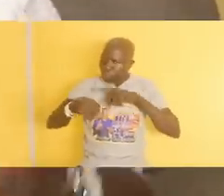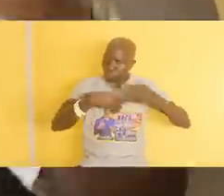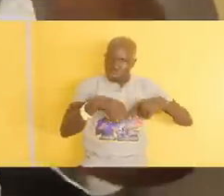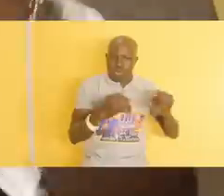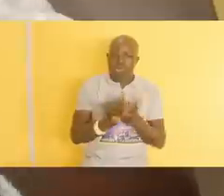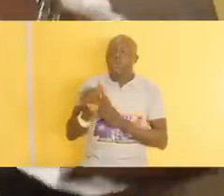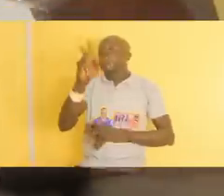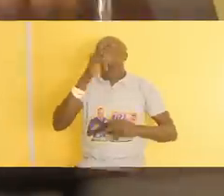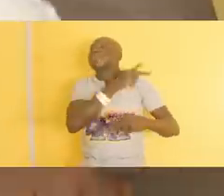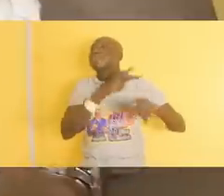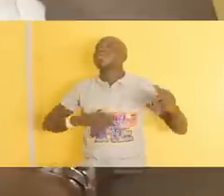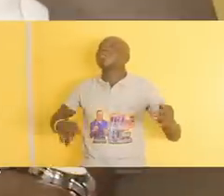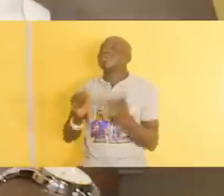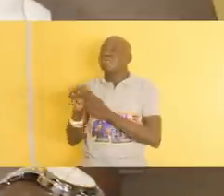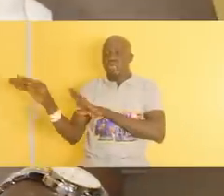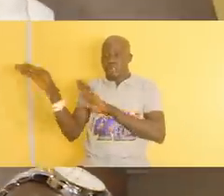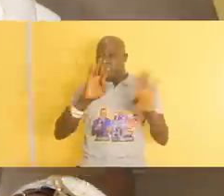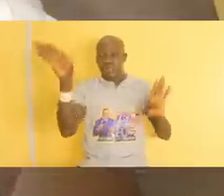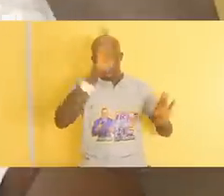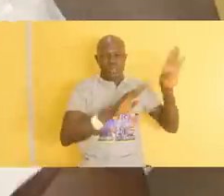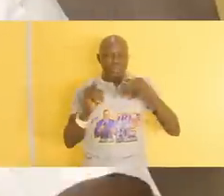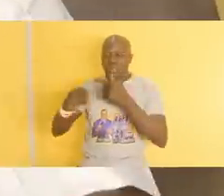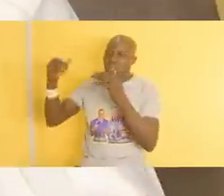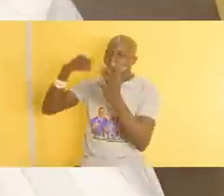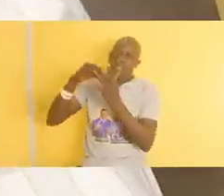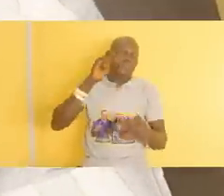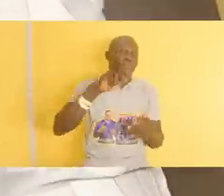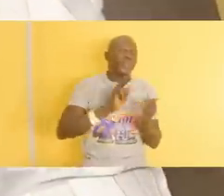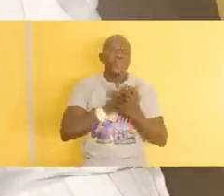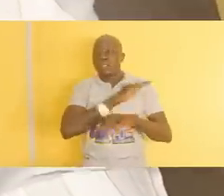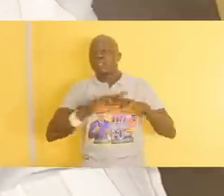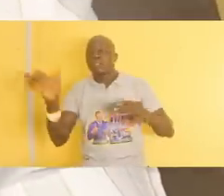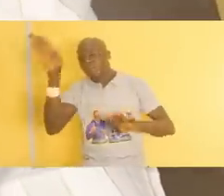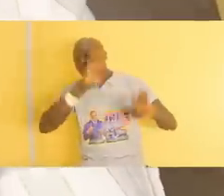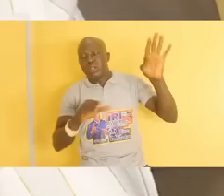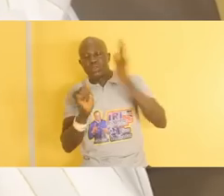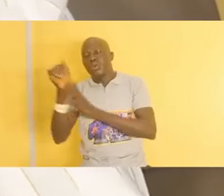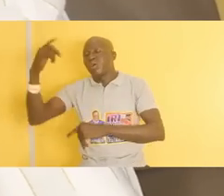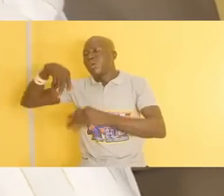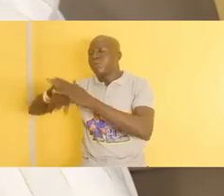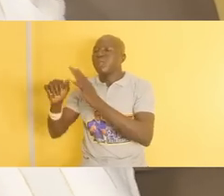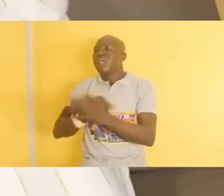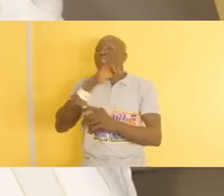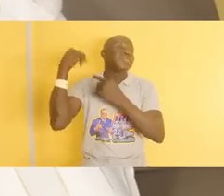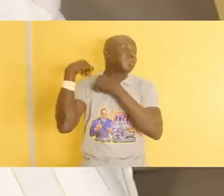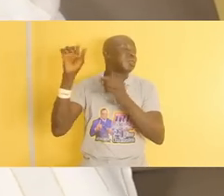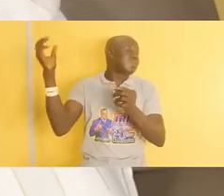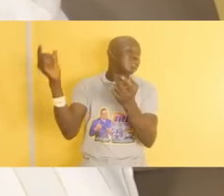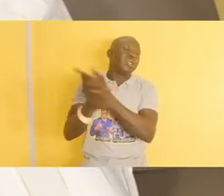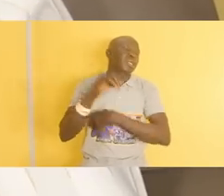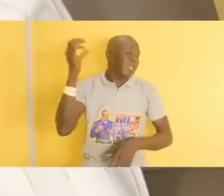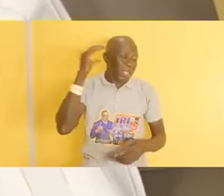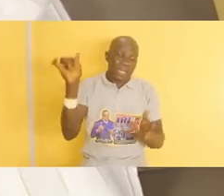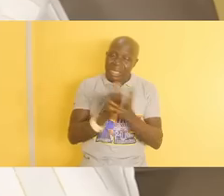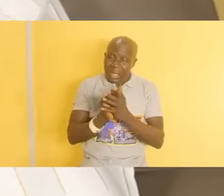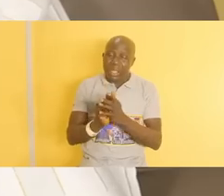want him to go oba bi ti e ni gbo wu ti king that him that waste word o go wo lo buru ju battle of concubine o jo to ti gba pe today is head